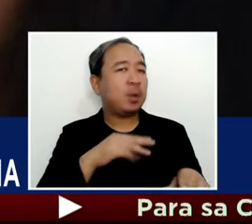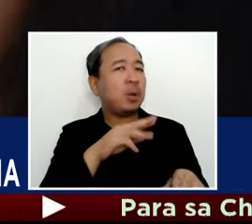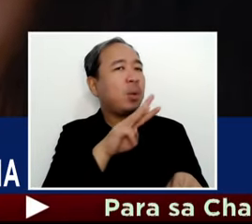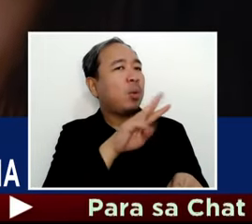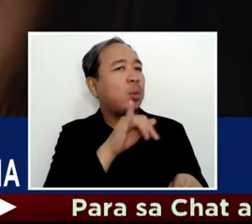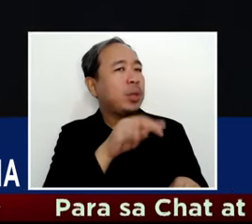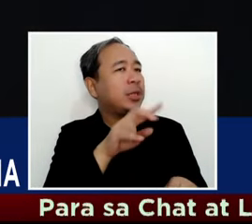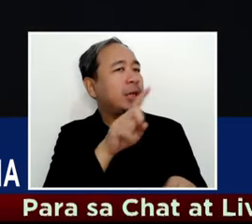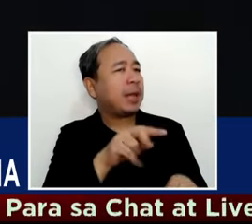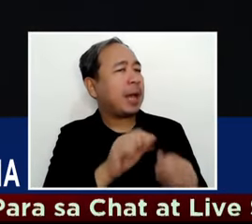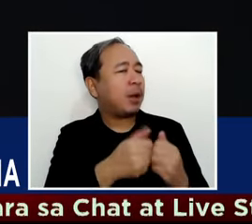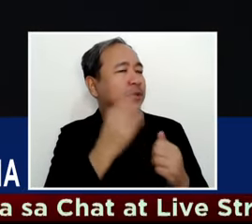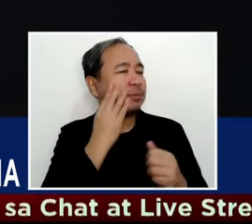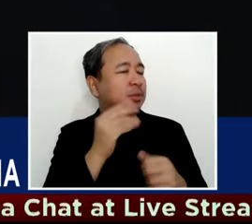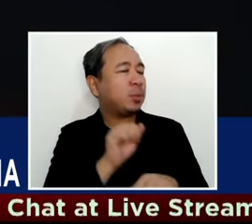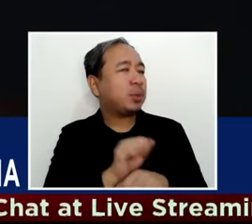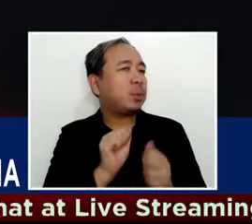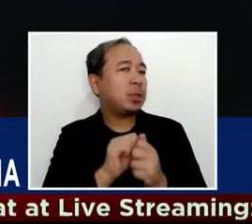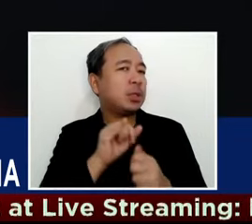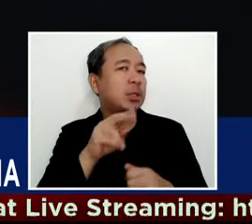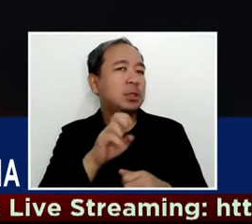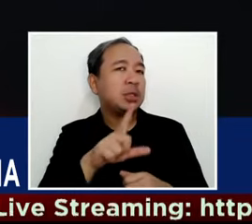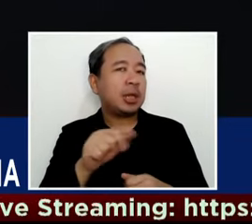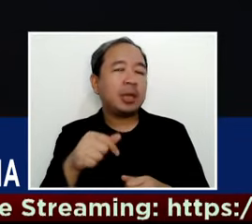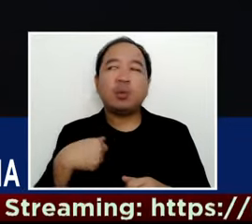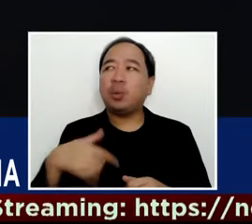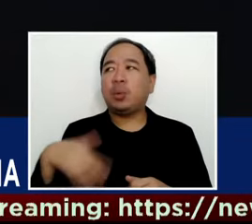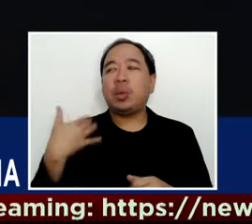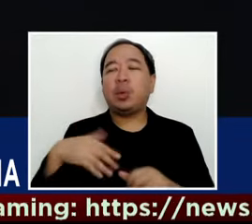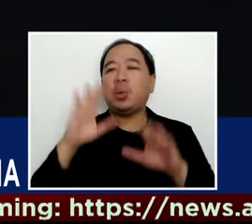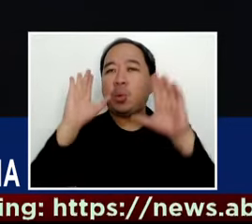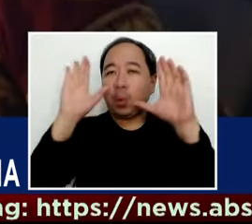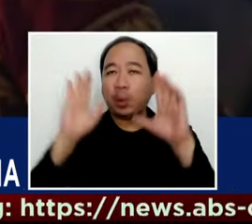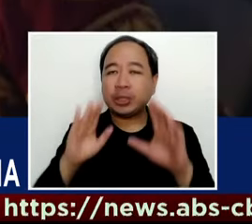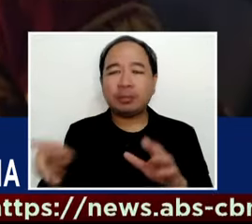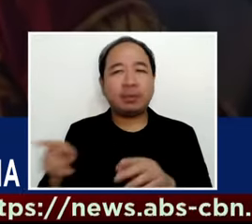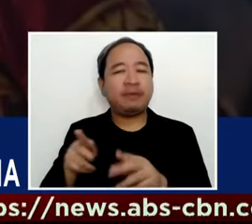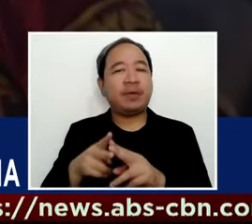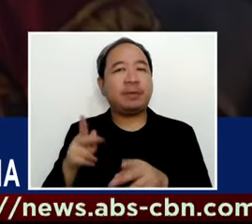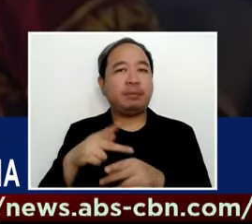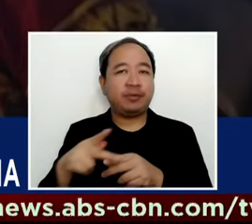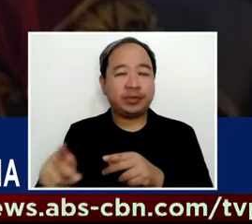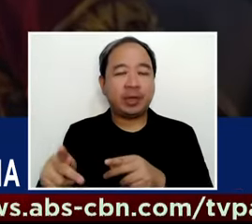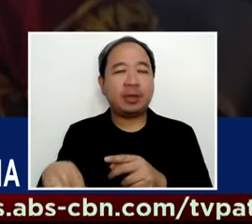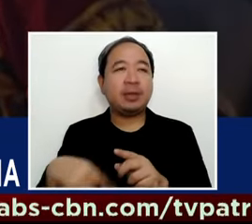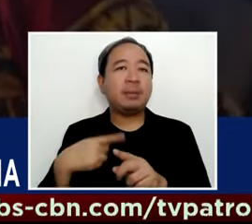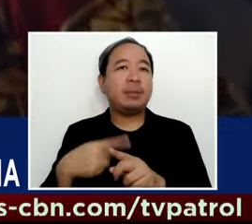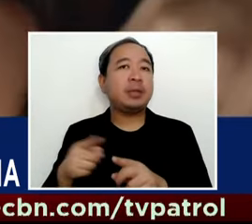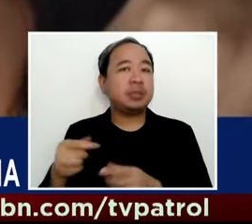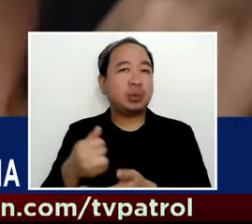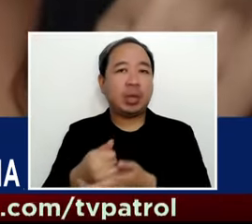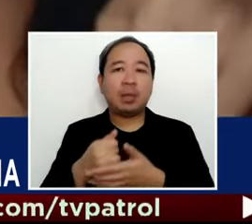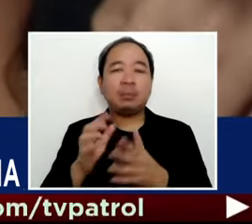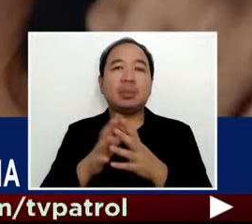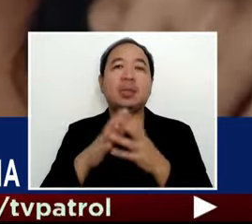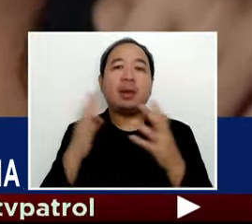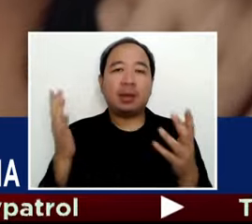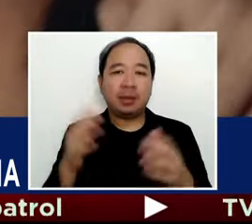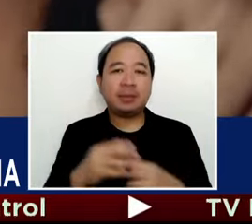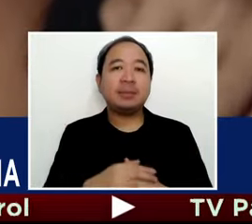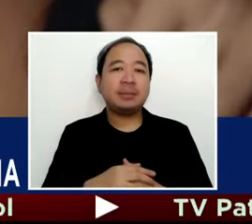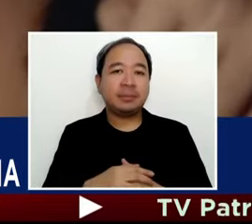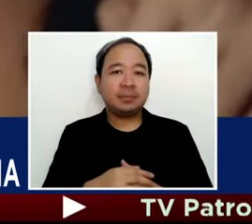working with Janela this time? Oh, awesome. You know, she is very professional and she helped me a lot. Yeah.